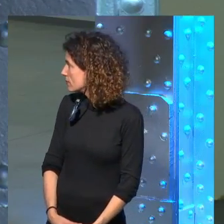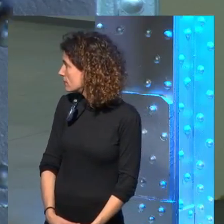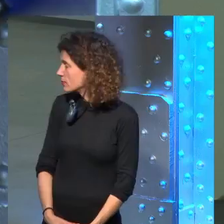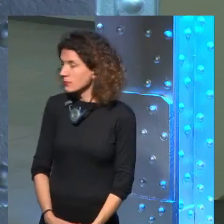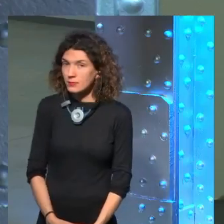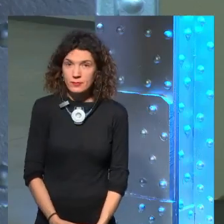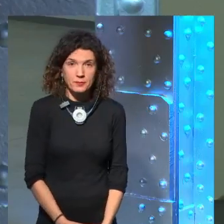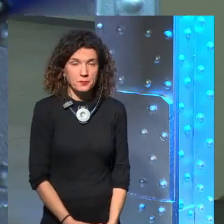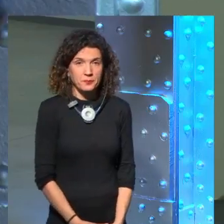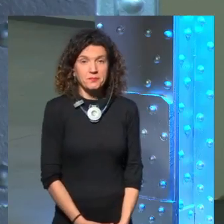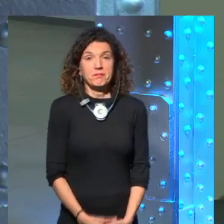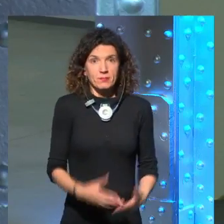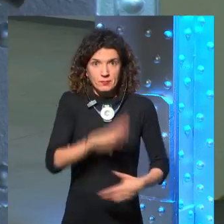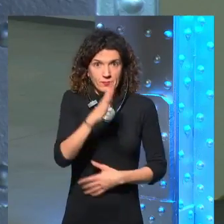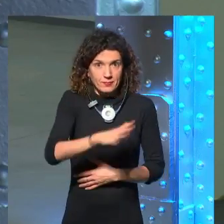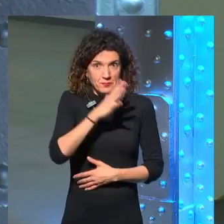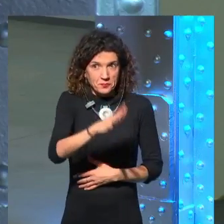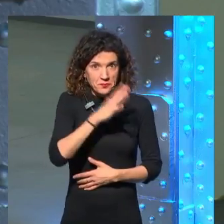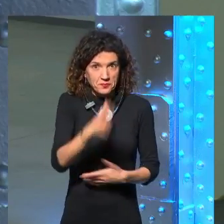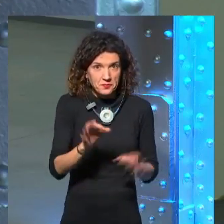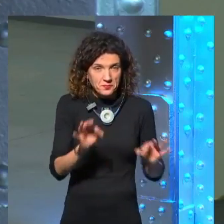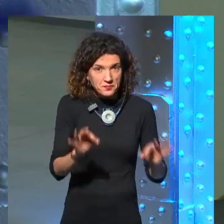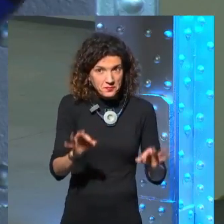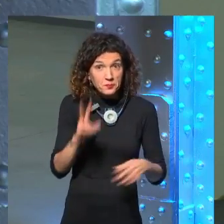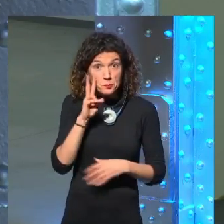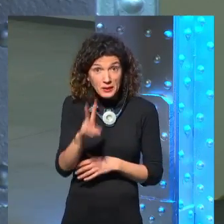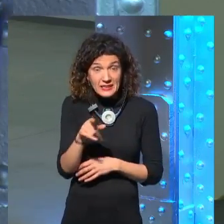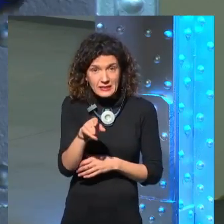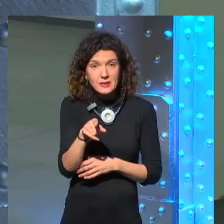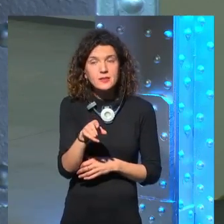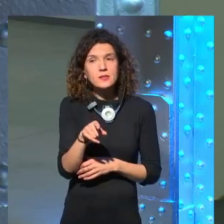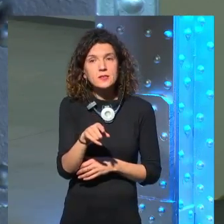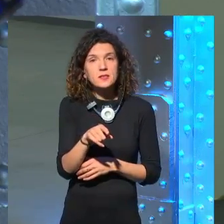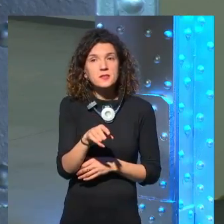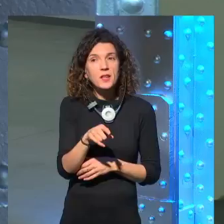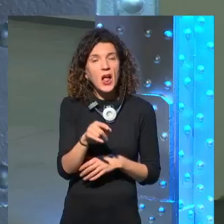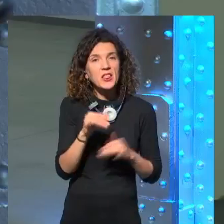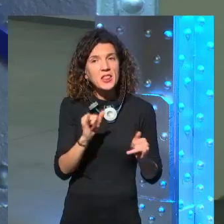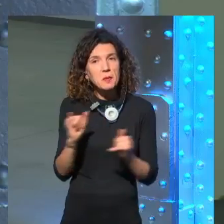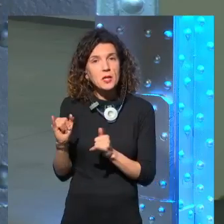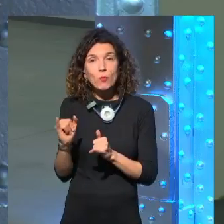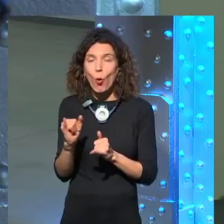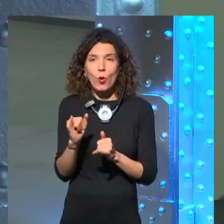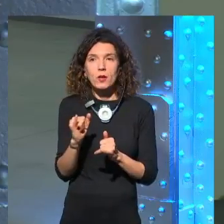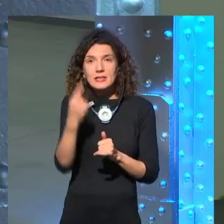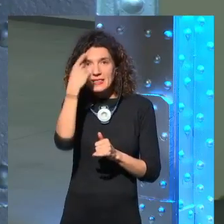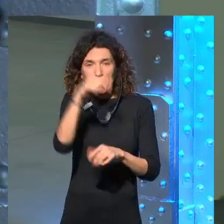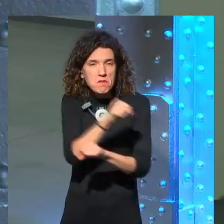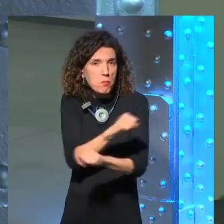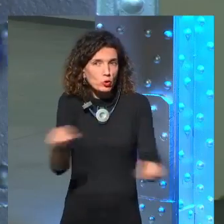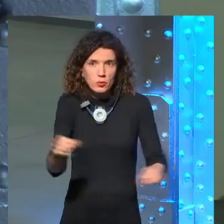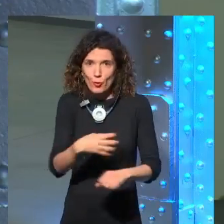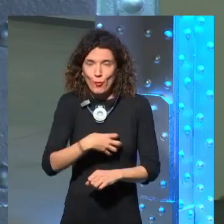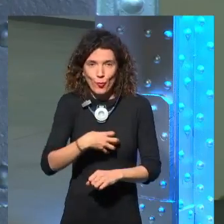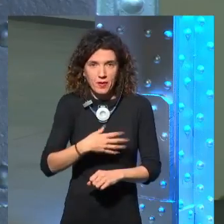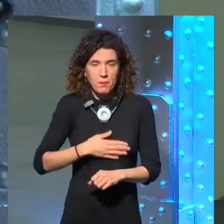Wow, great. Yes, you see, it is just so funny because you can't predict it. I mean, actually, this is my favorite desktop toy. I can play